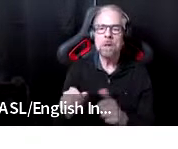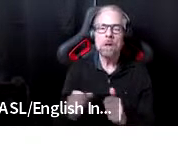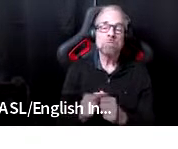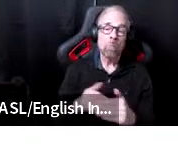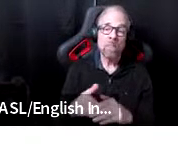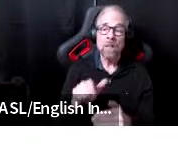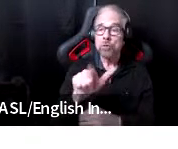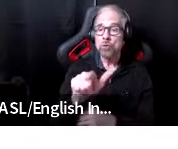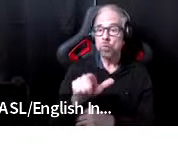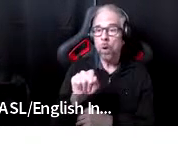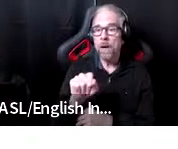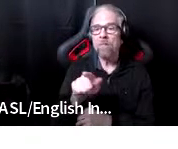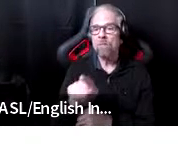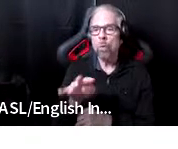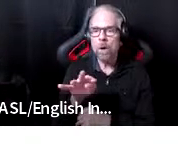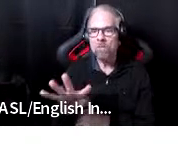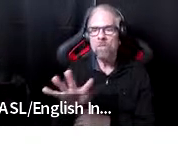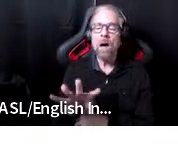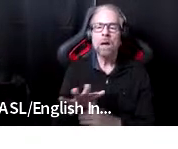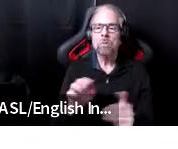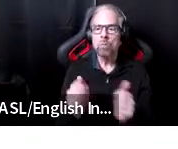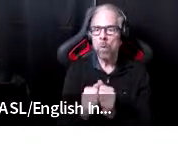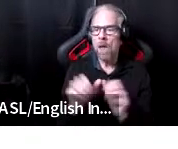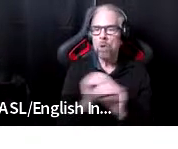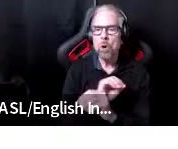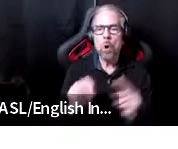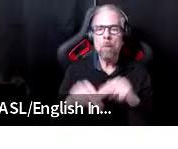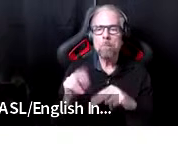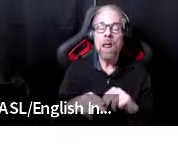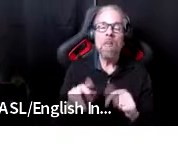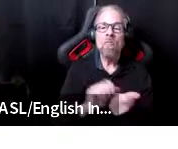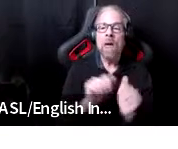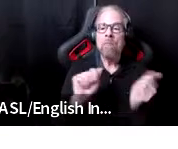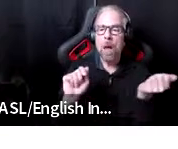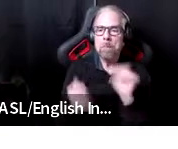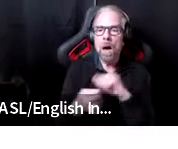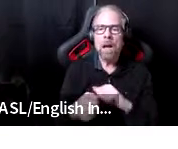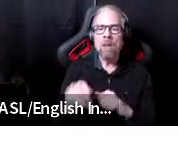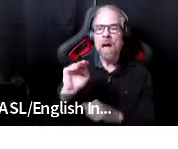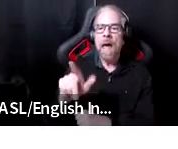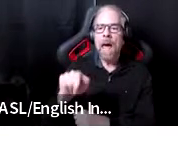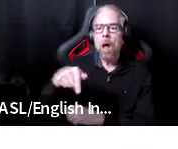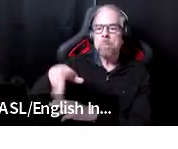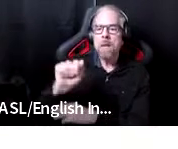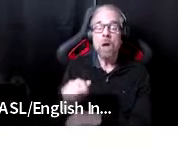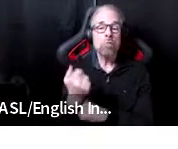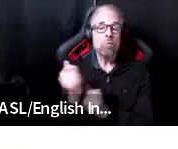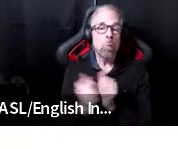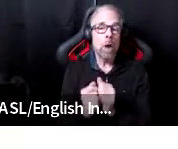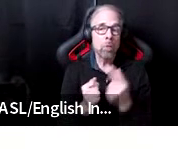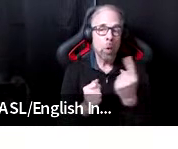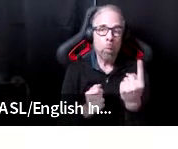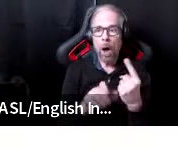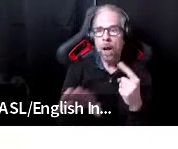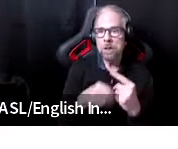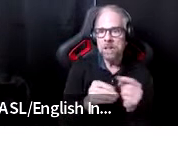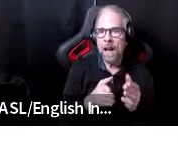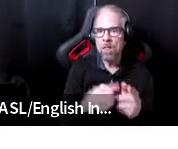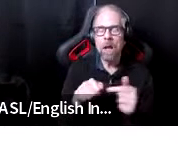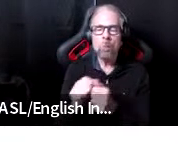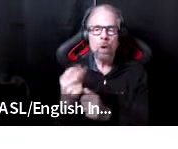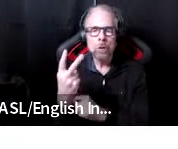build compared to existing conditions. And then the modified LPA with one auxiliary lane or two auxiliary lanes are both supposed to increase by